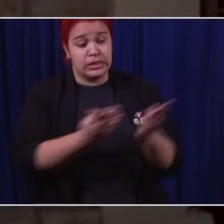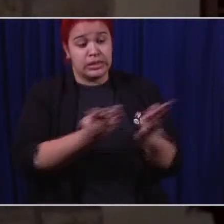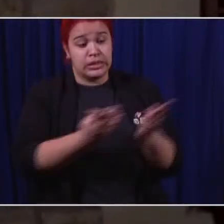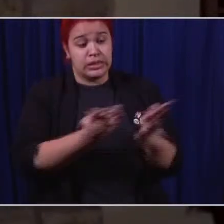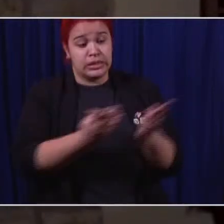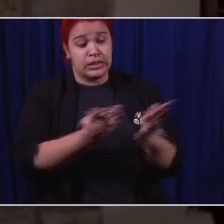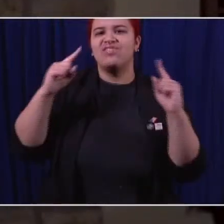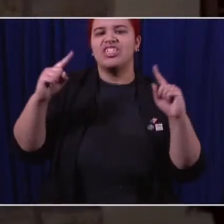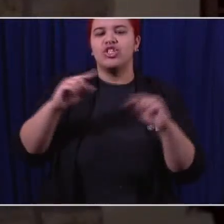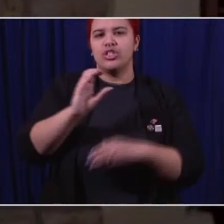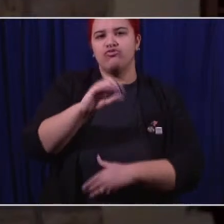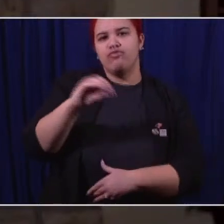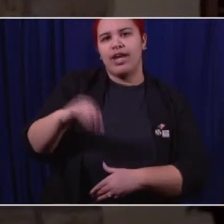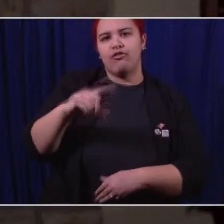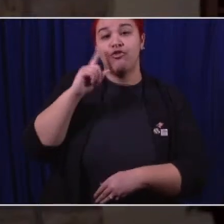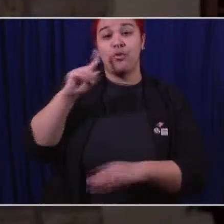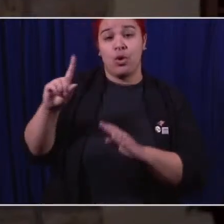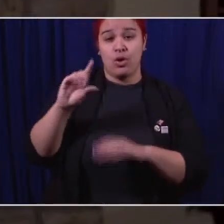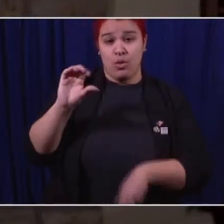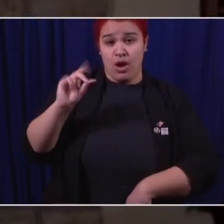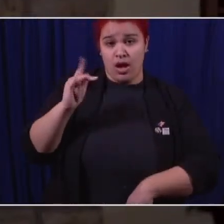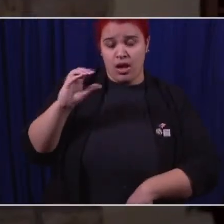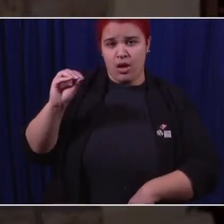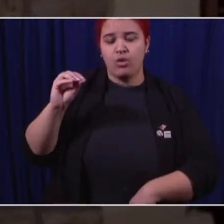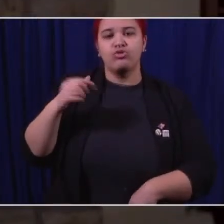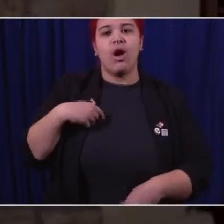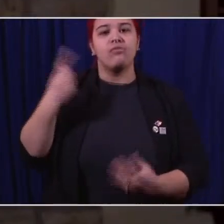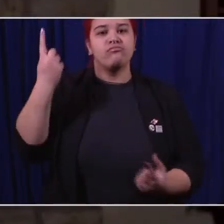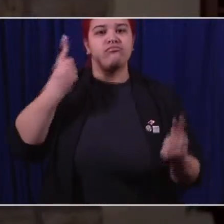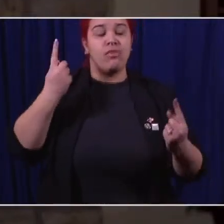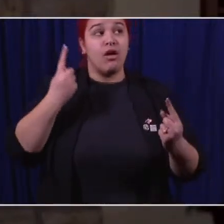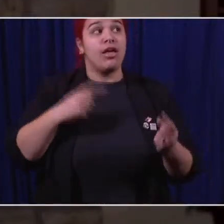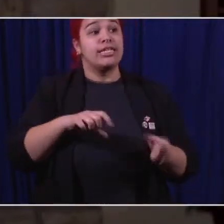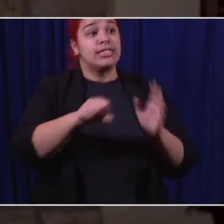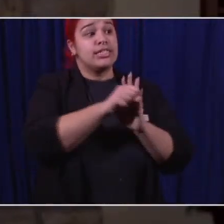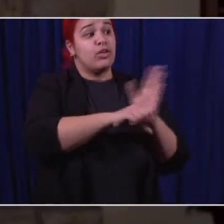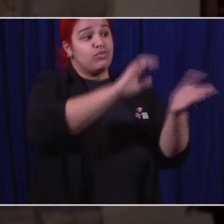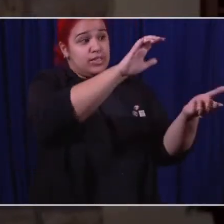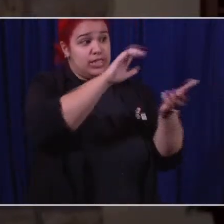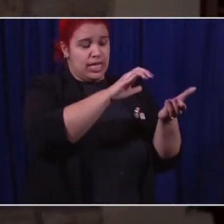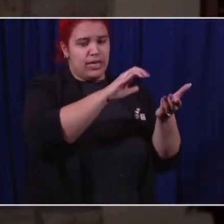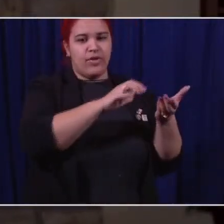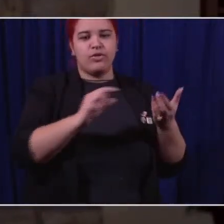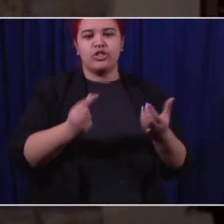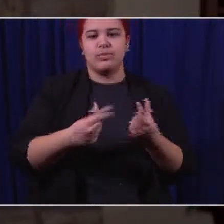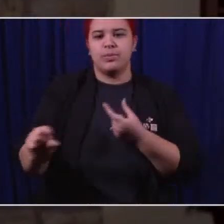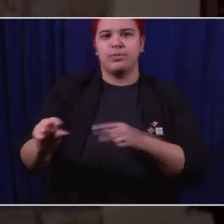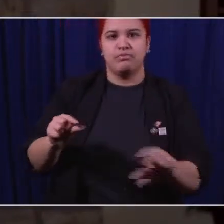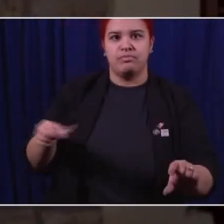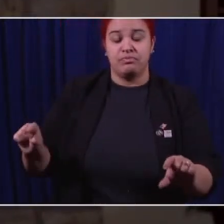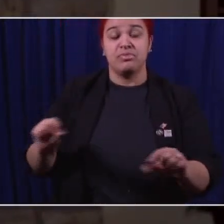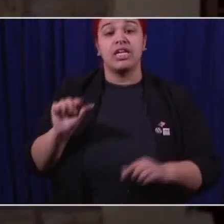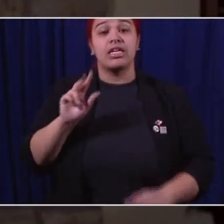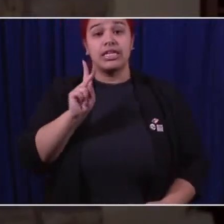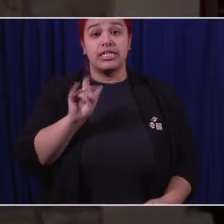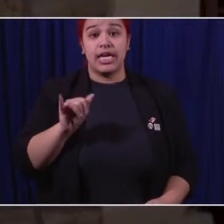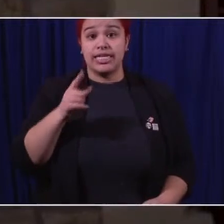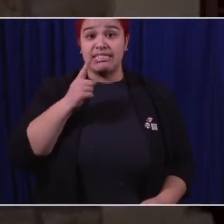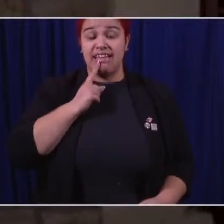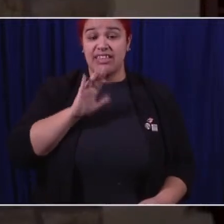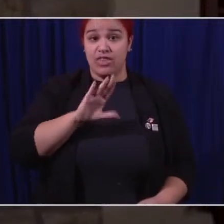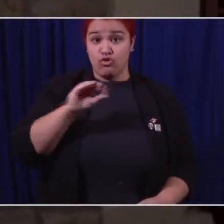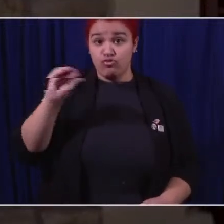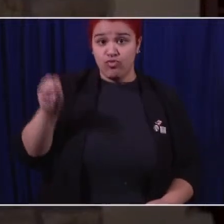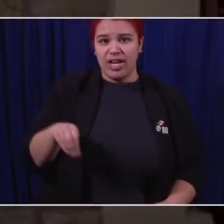many doses has the state received versus how many it has given out? Kentucky says its rate is 88%. What is